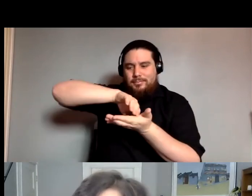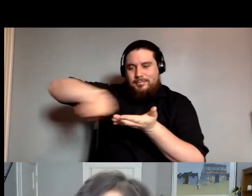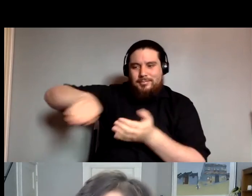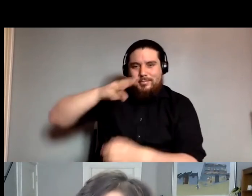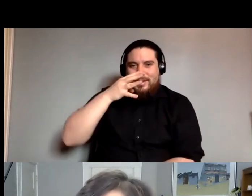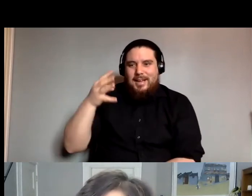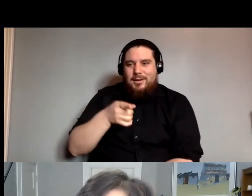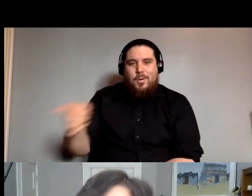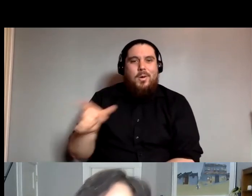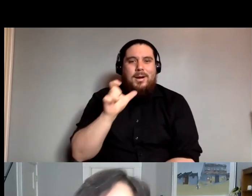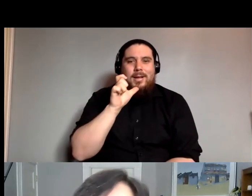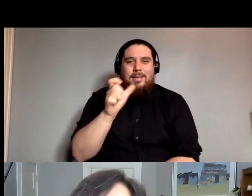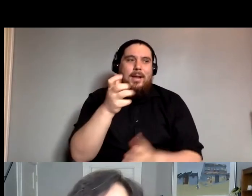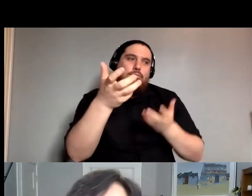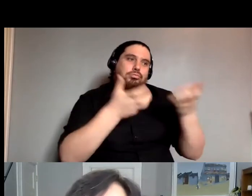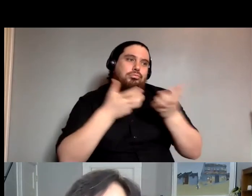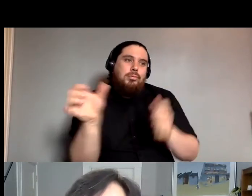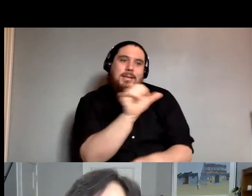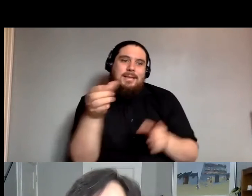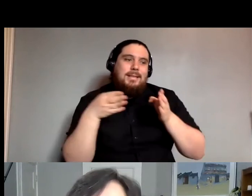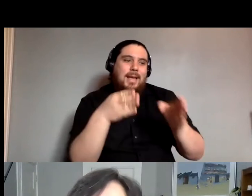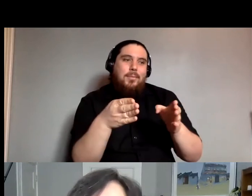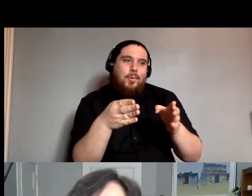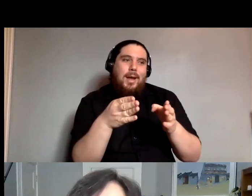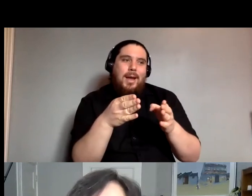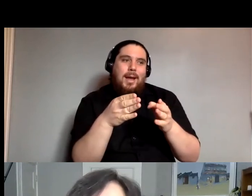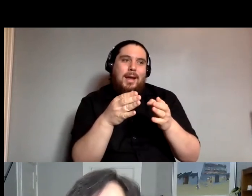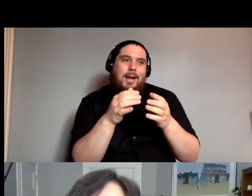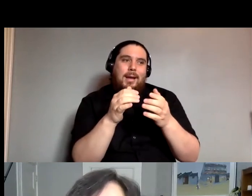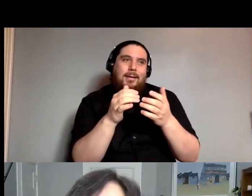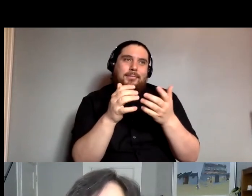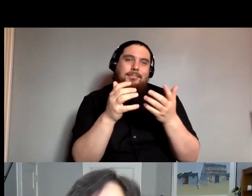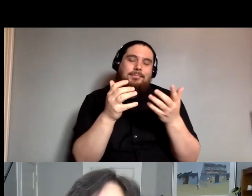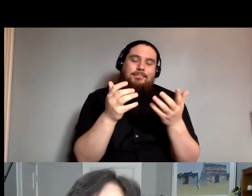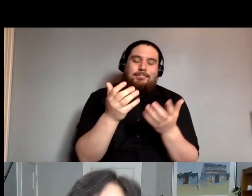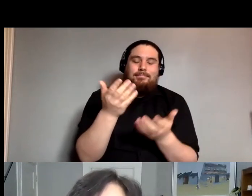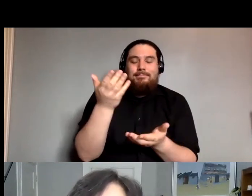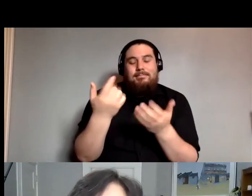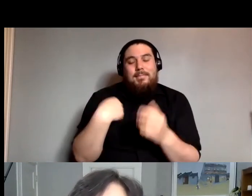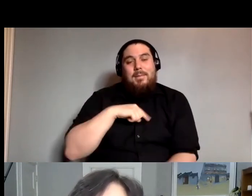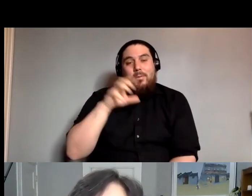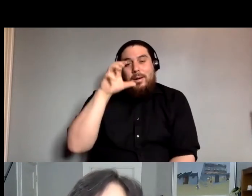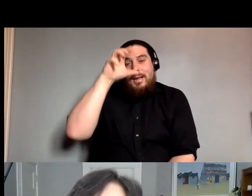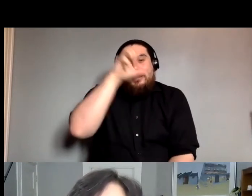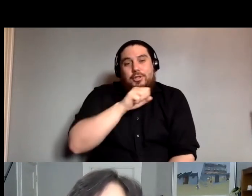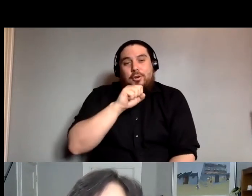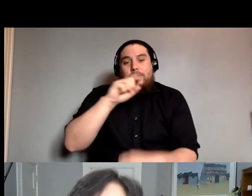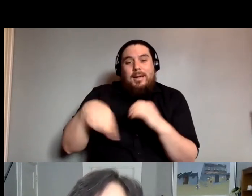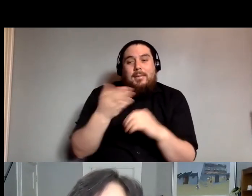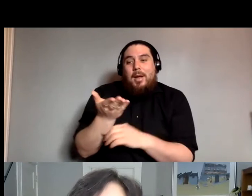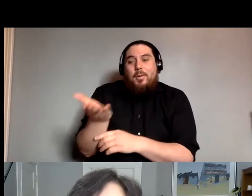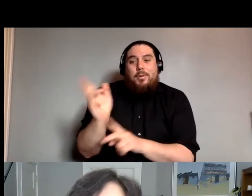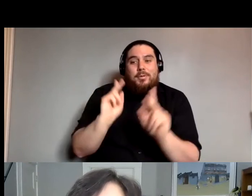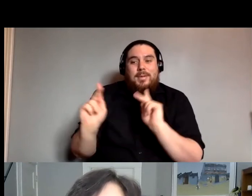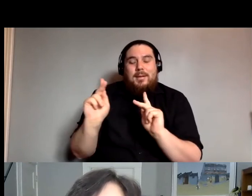same way. Where we are doing timed tests, again, we may be making assumptions about people. And then also, when